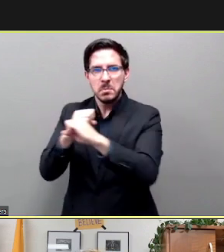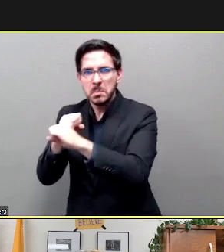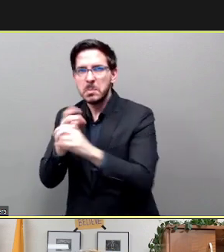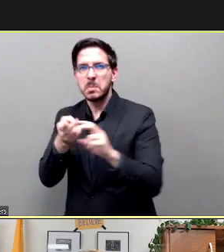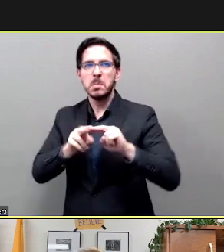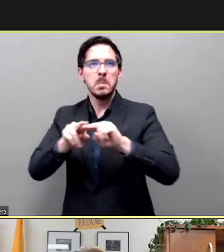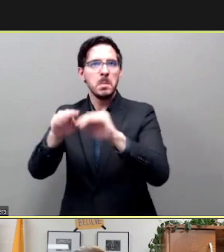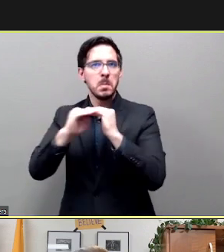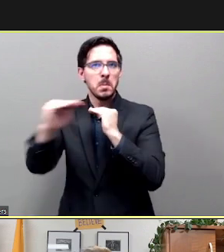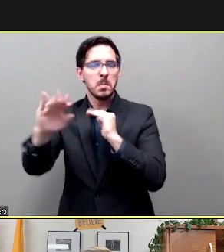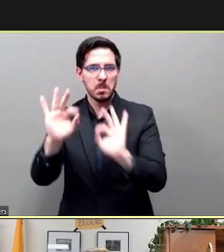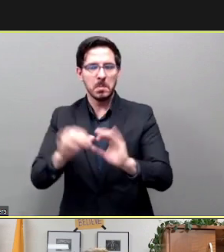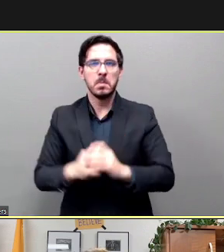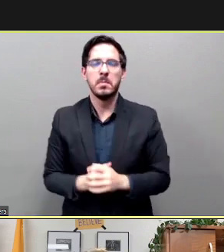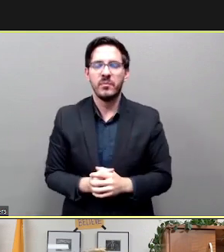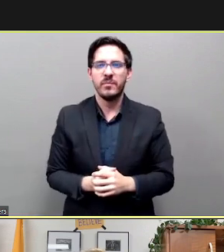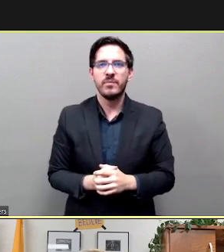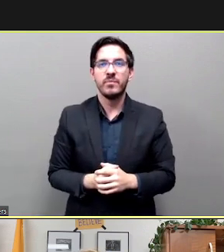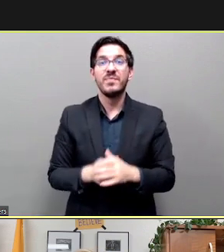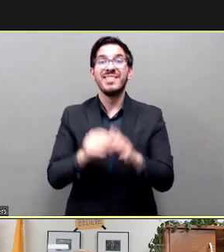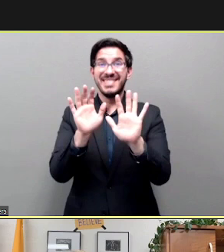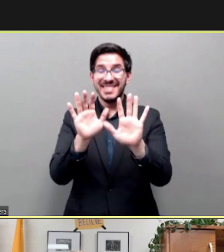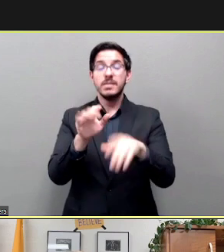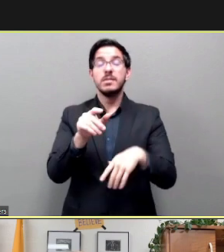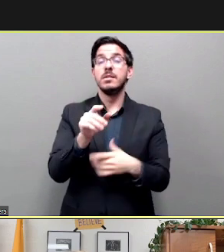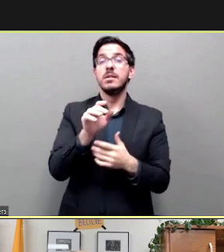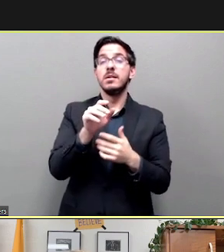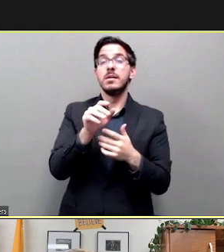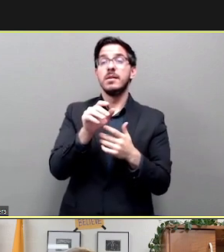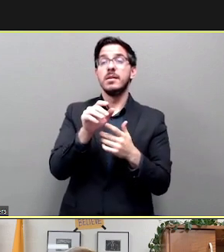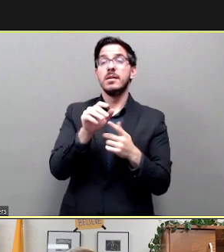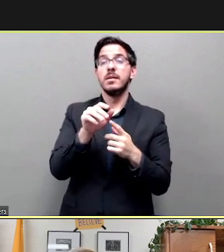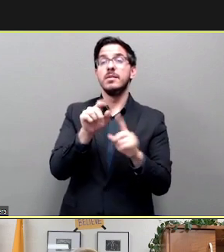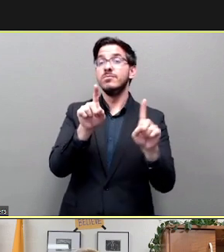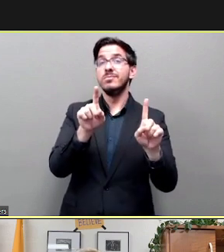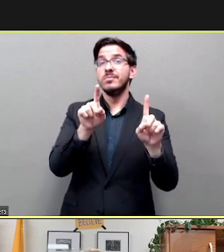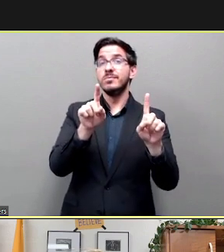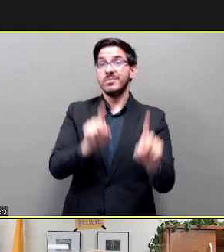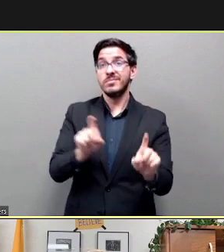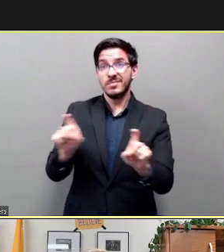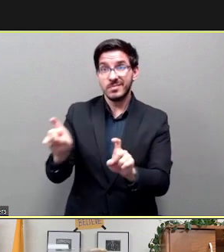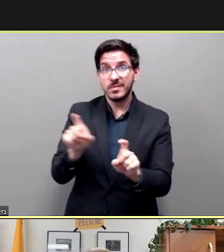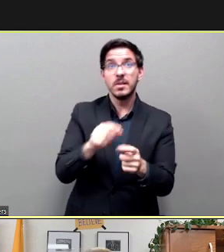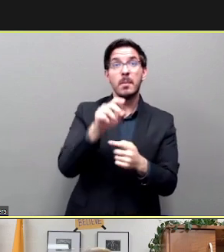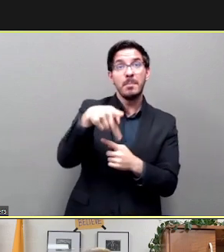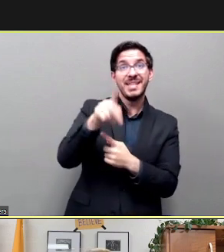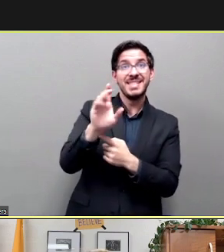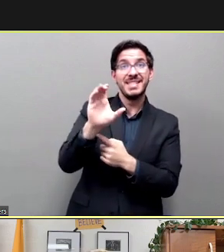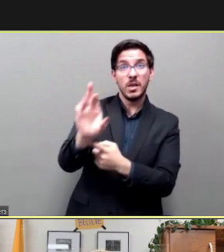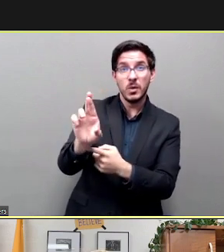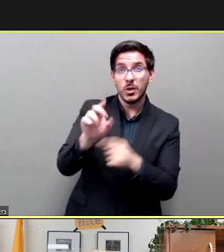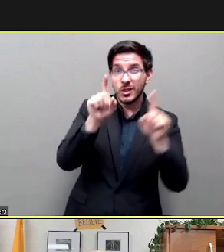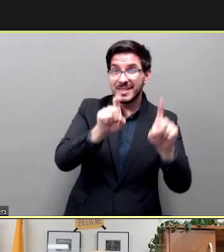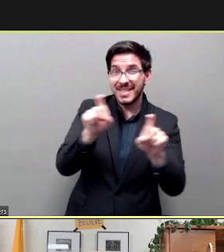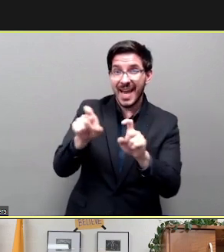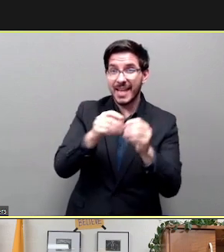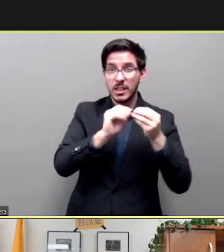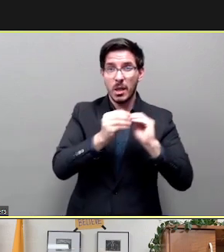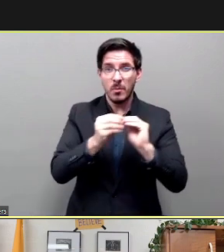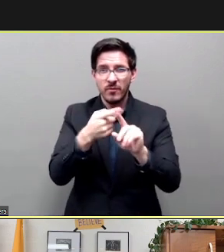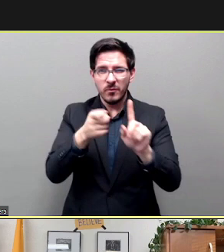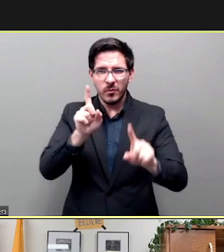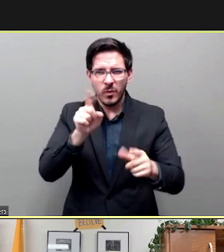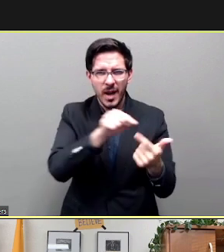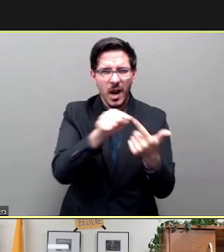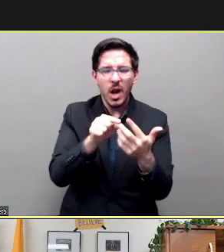for the treatment are based on just the PCR testing, which is only a small